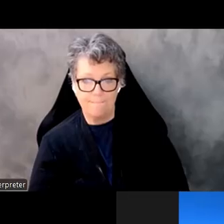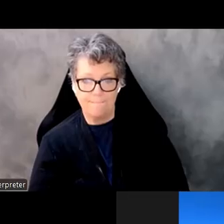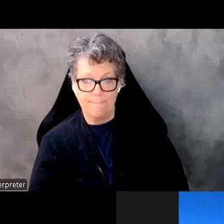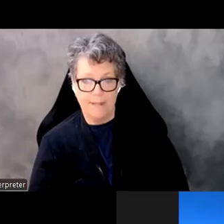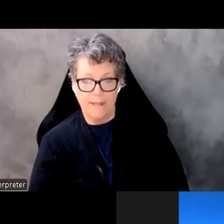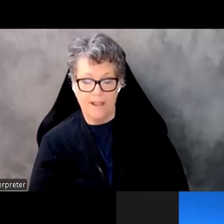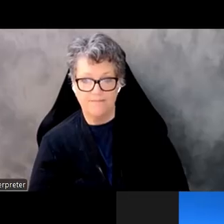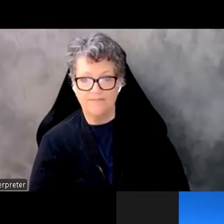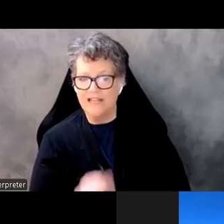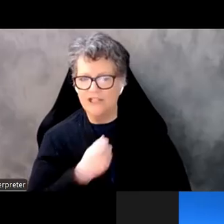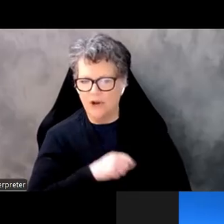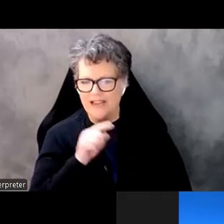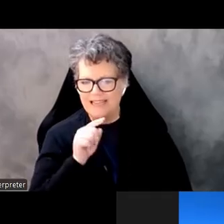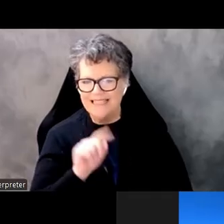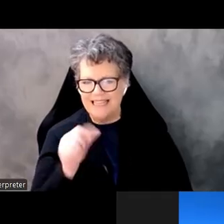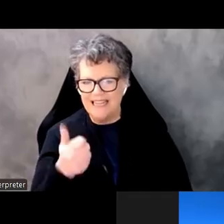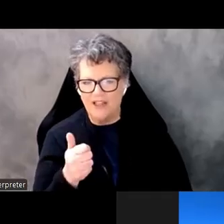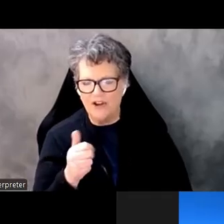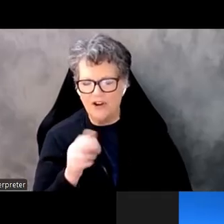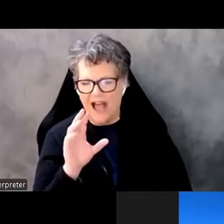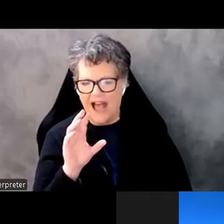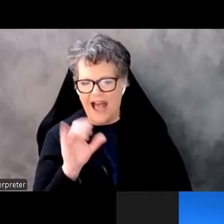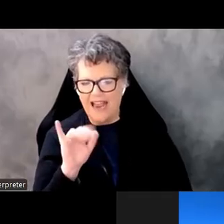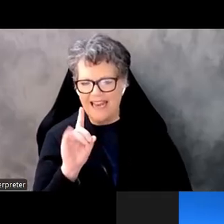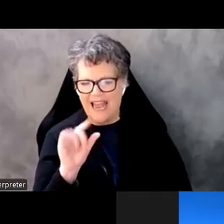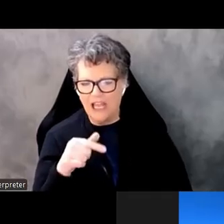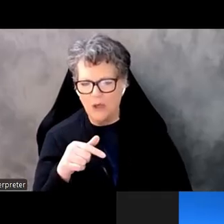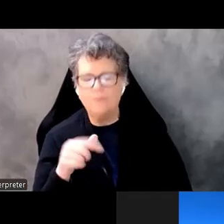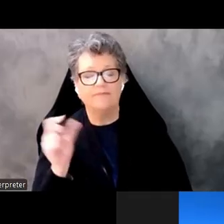Is this, sorry, is this another IDIQ or is It is. Okay.